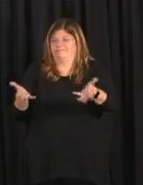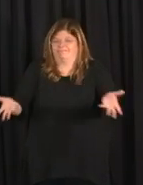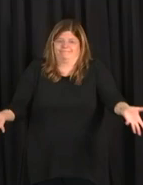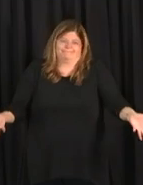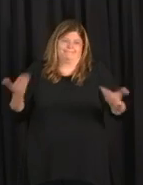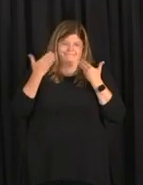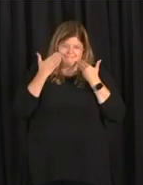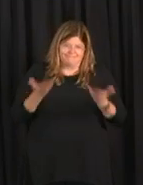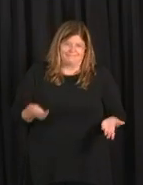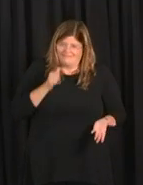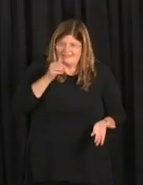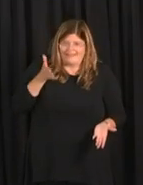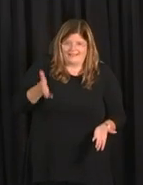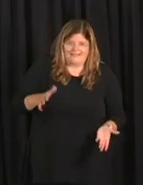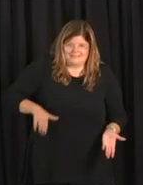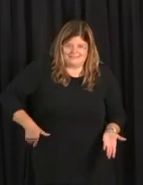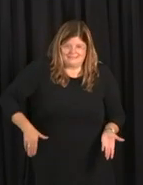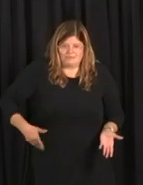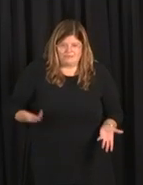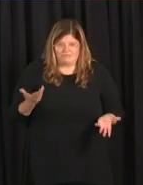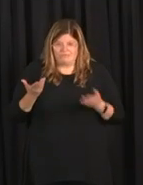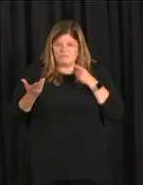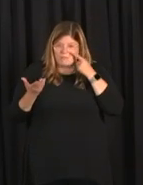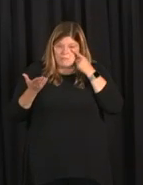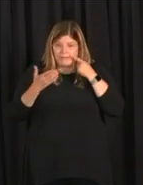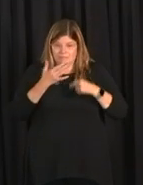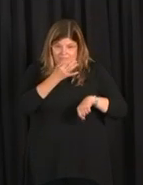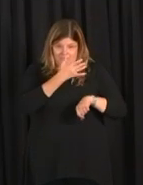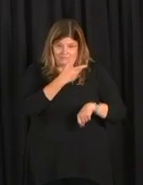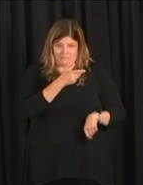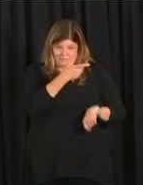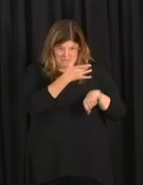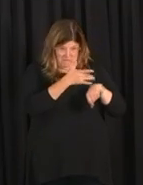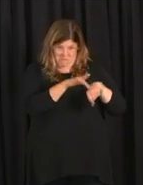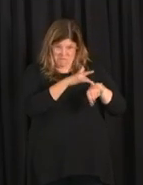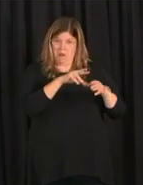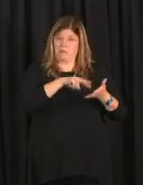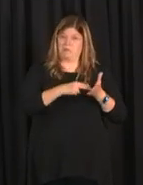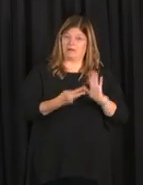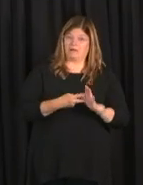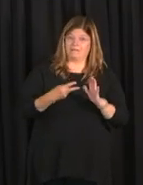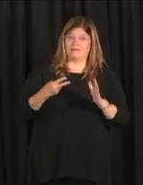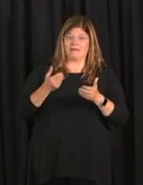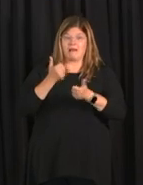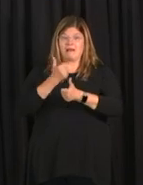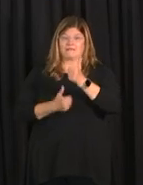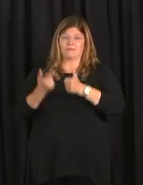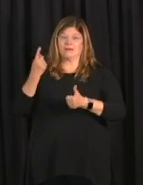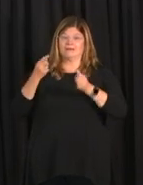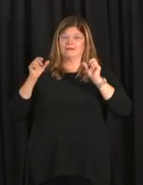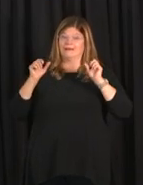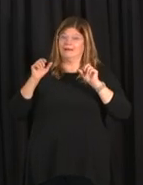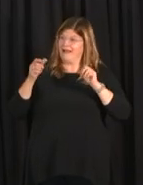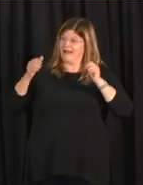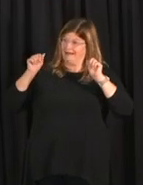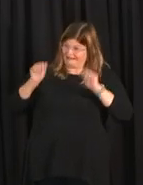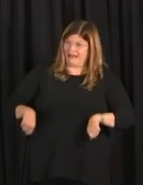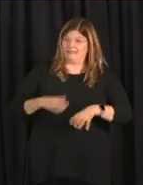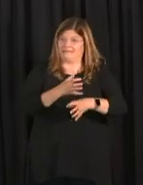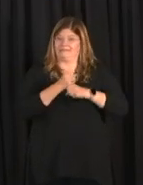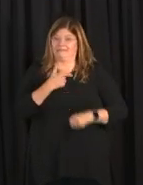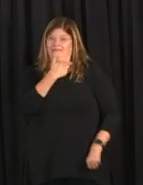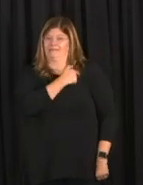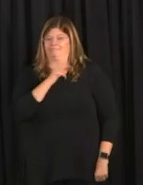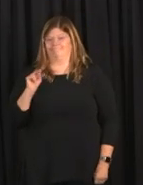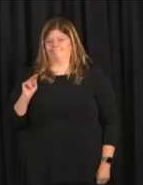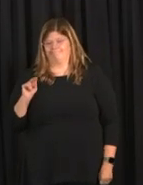up of vaccine availability takes a while until we can get to everybody in our community. Yes,